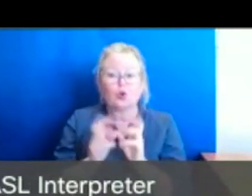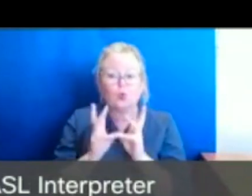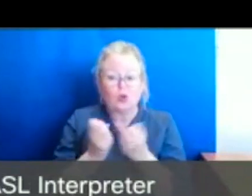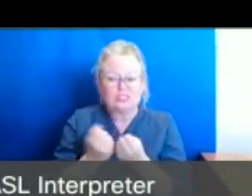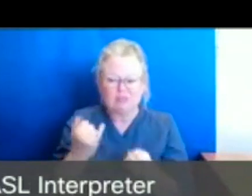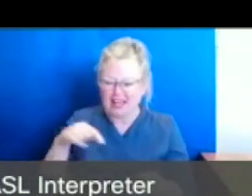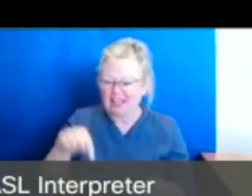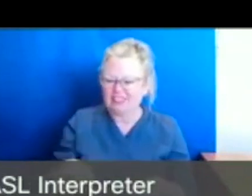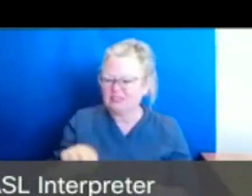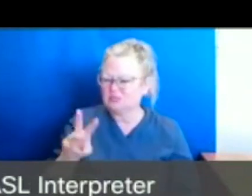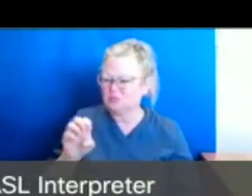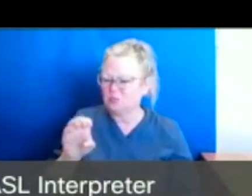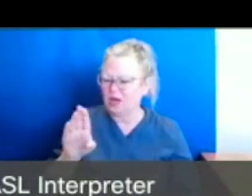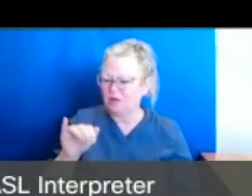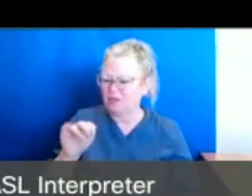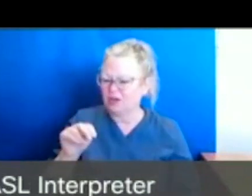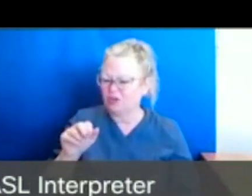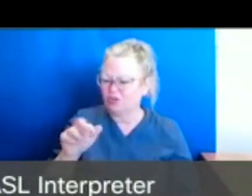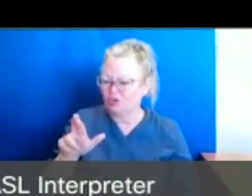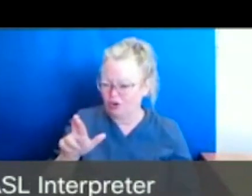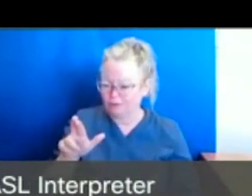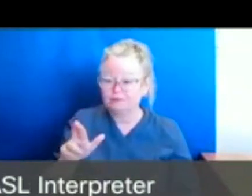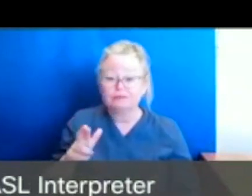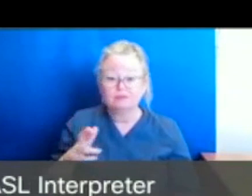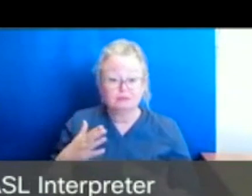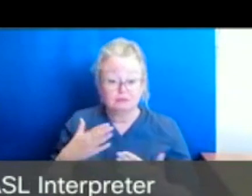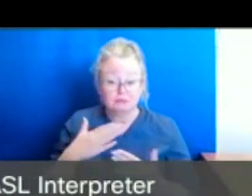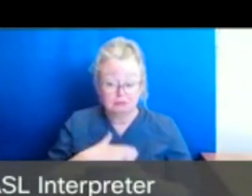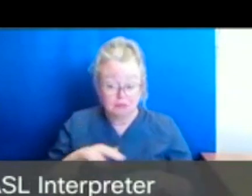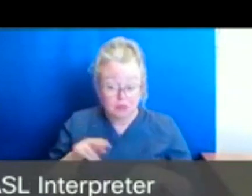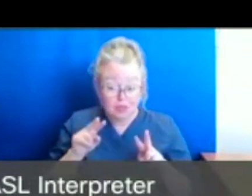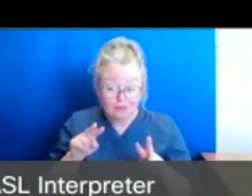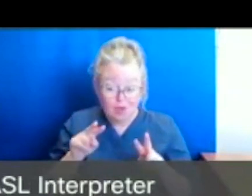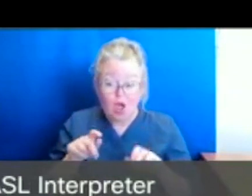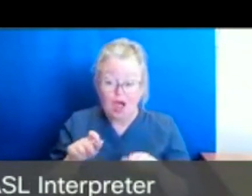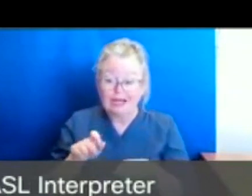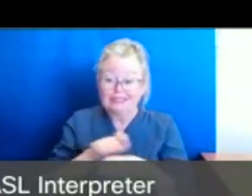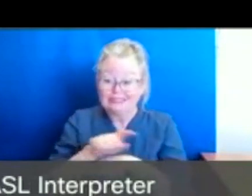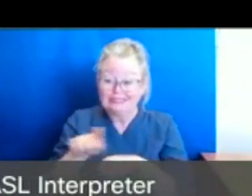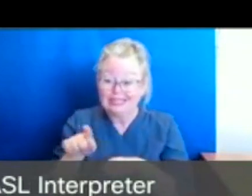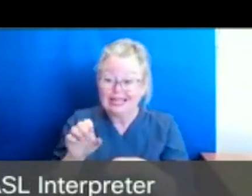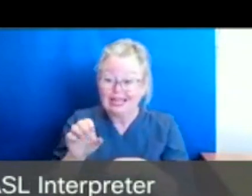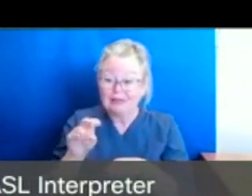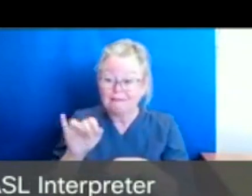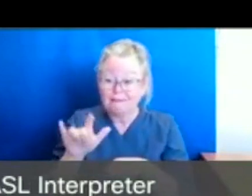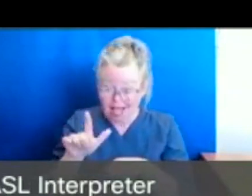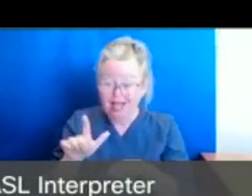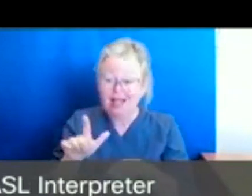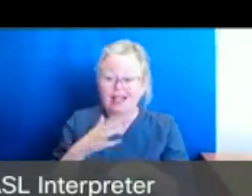we welcome your feedback through the email box through which